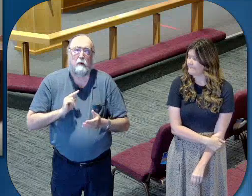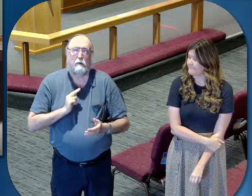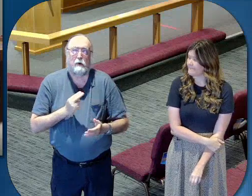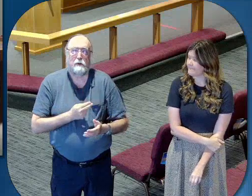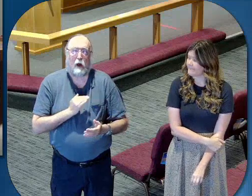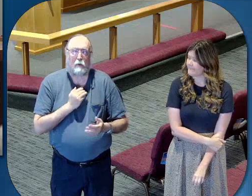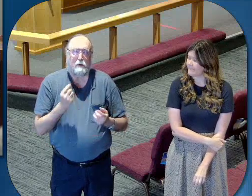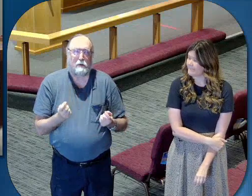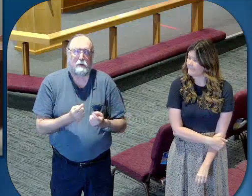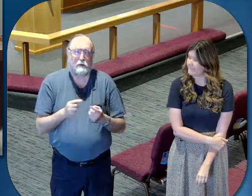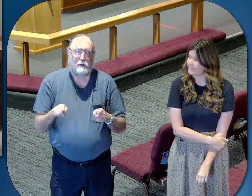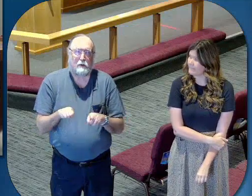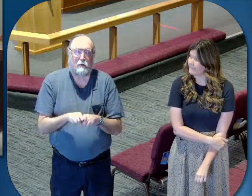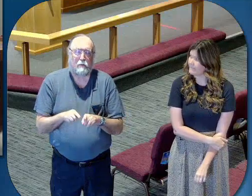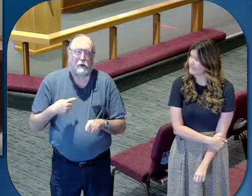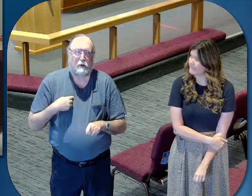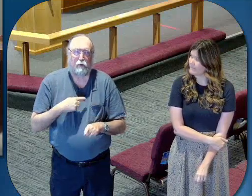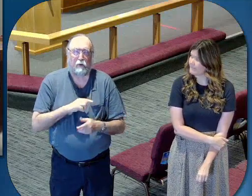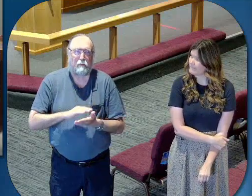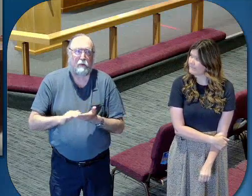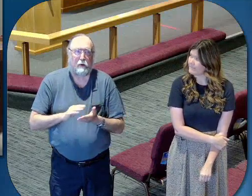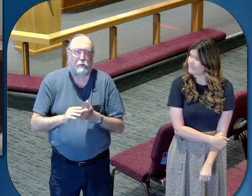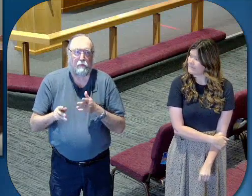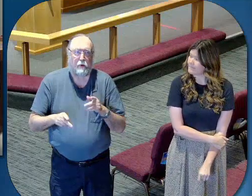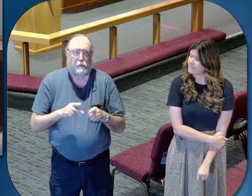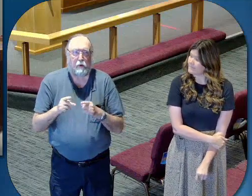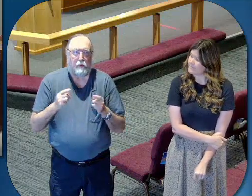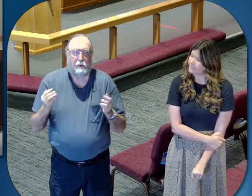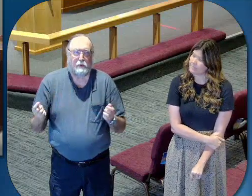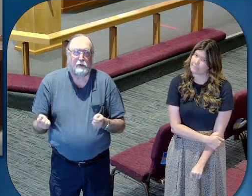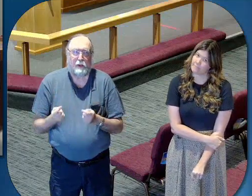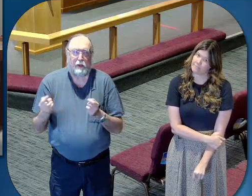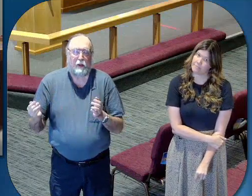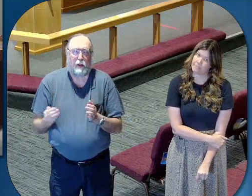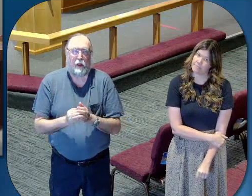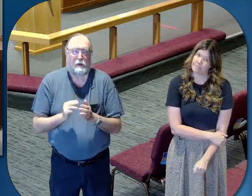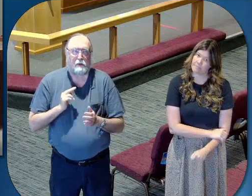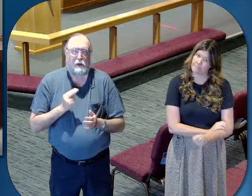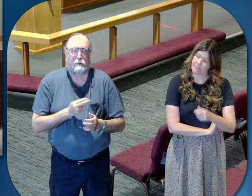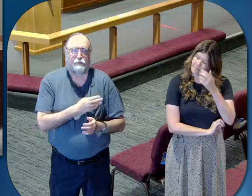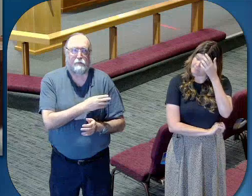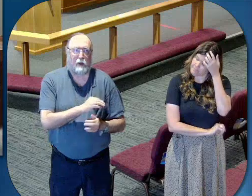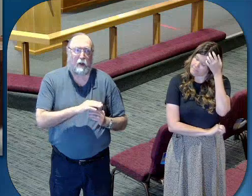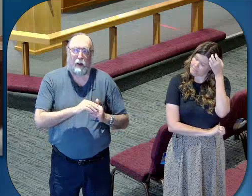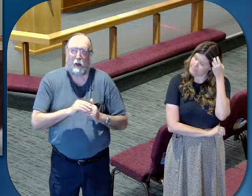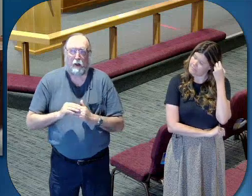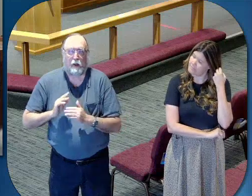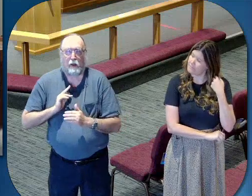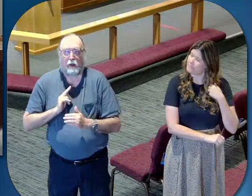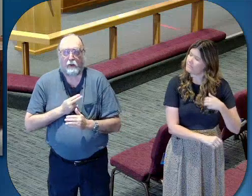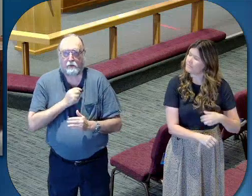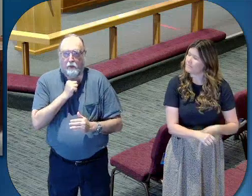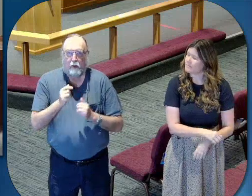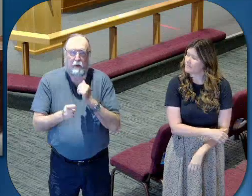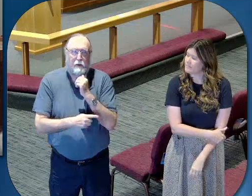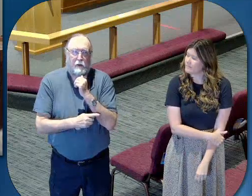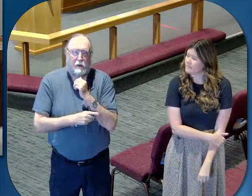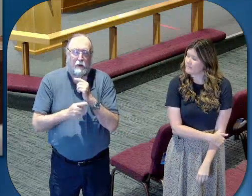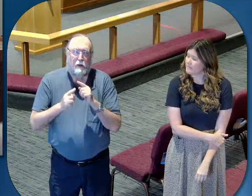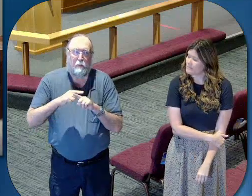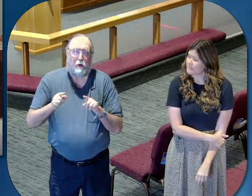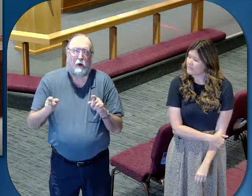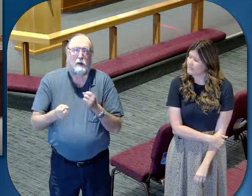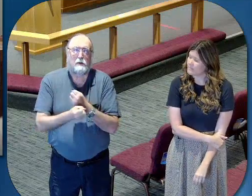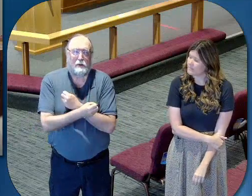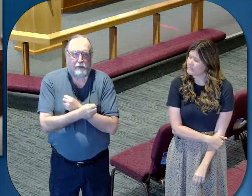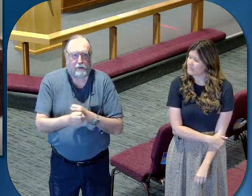trespasses, as we forgive those who trespass against us. And lead us not into temptation, but deliver us